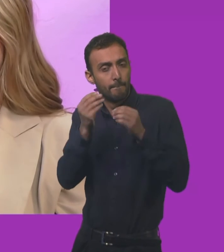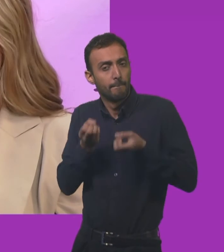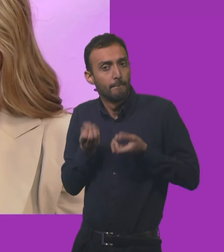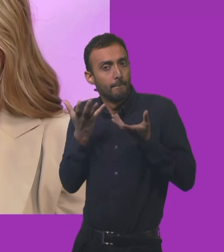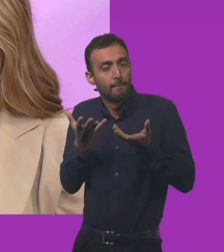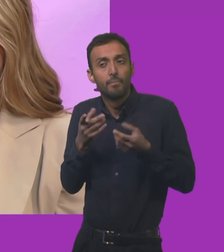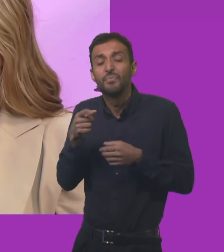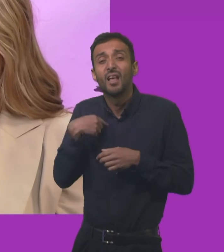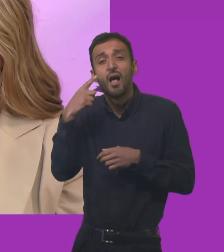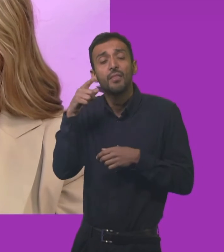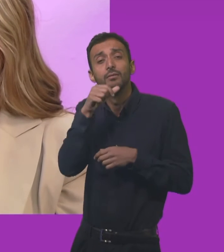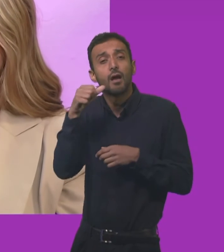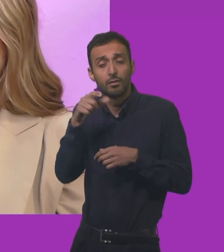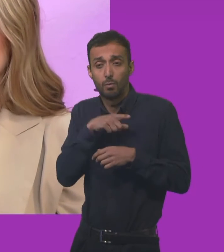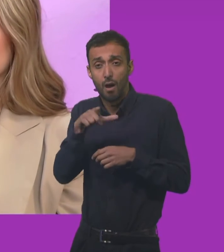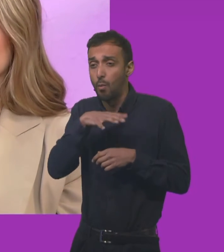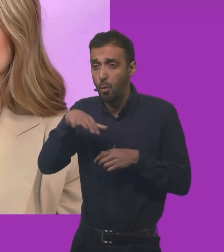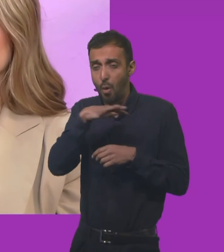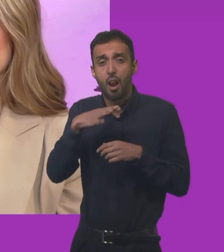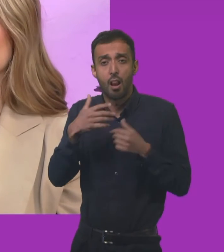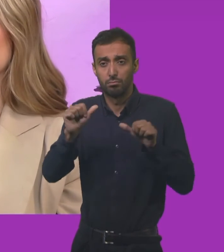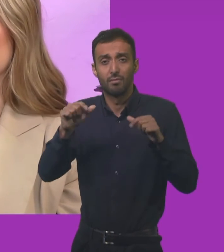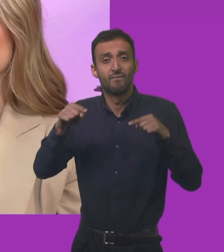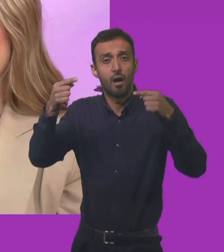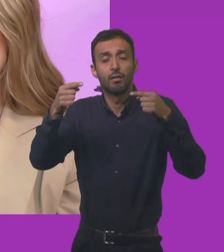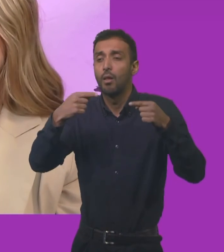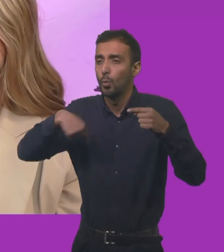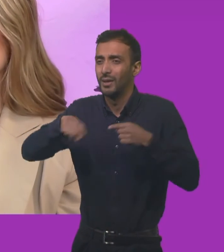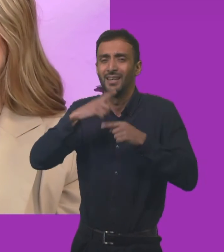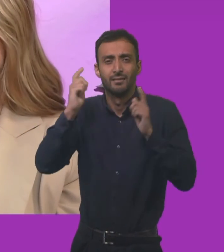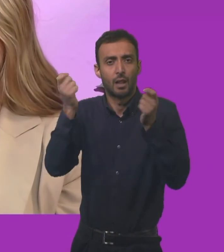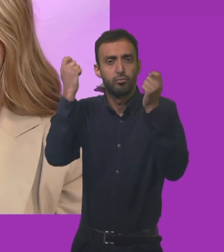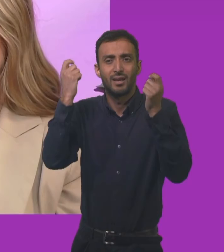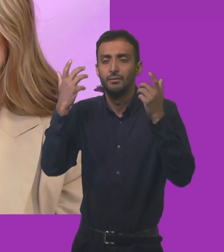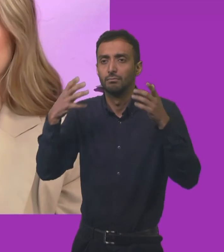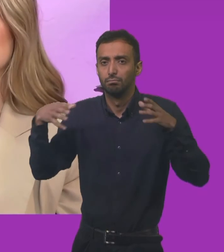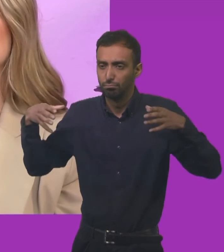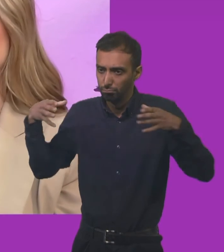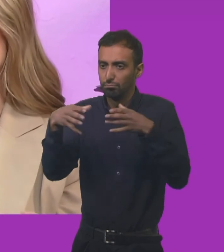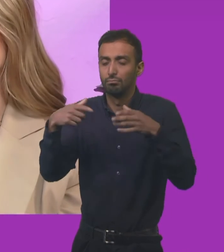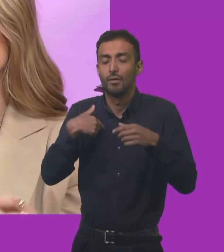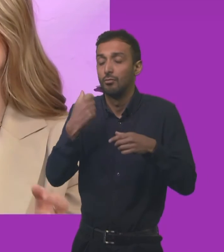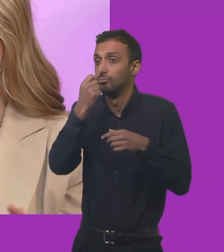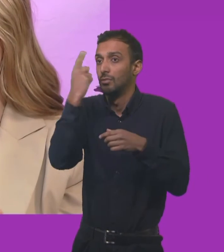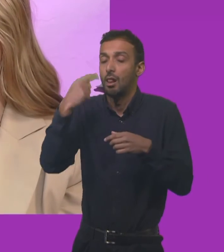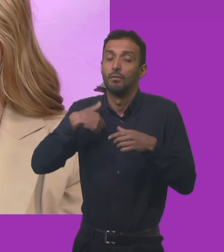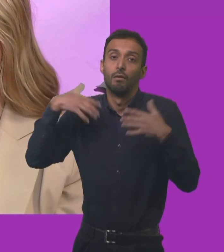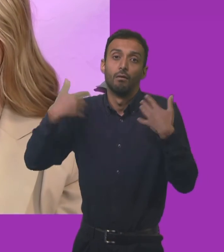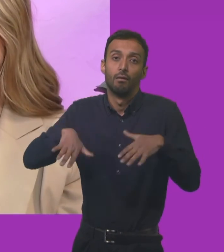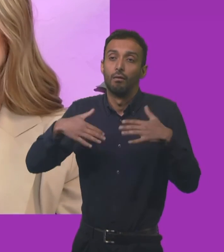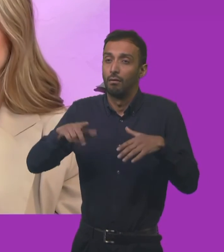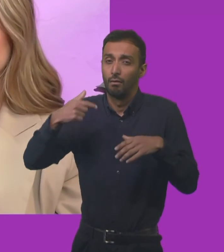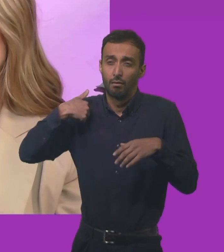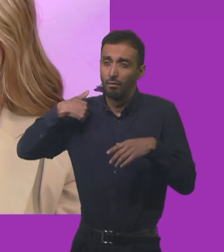and we were just celebrating us all. And I think it just made me realise like how far I'd come from like that girl who was so unwell